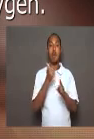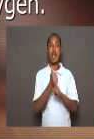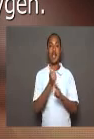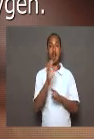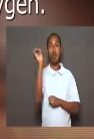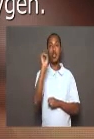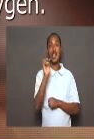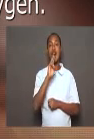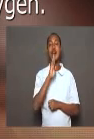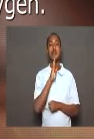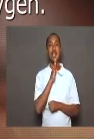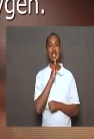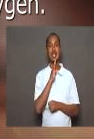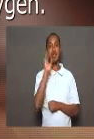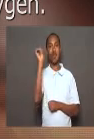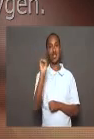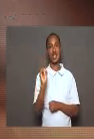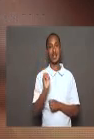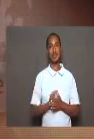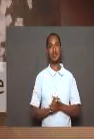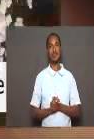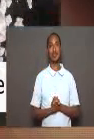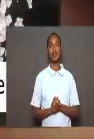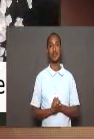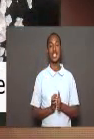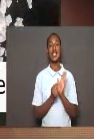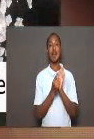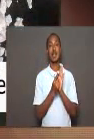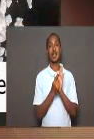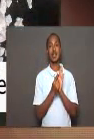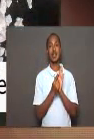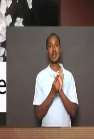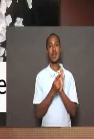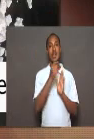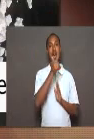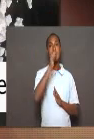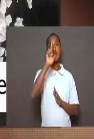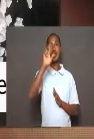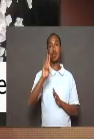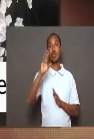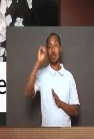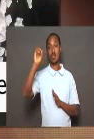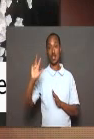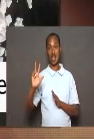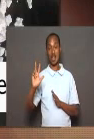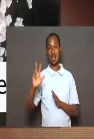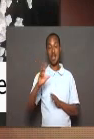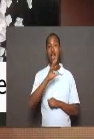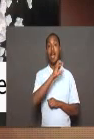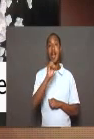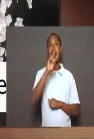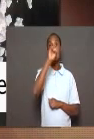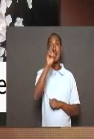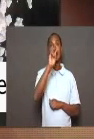oxides are basic oxides. For example, aluminium oxide and